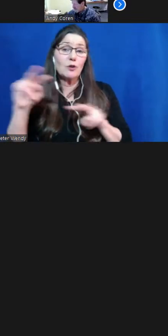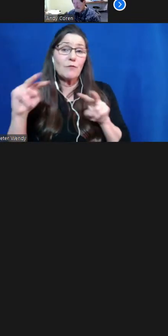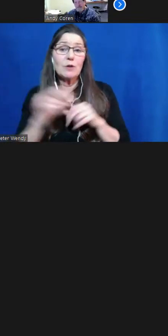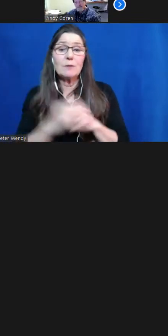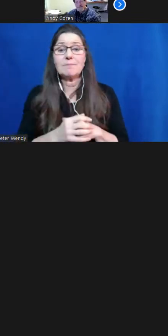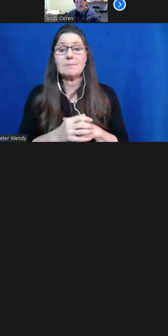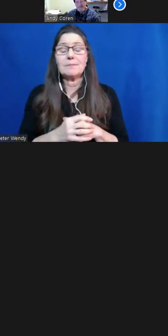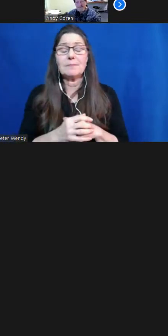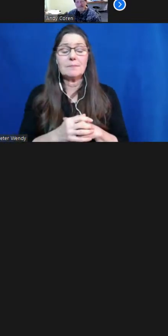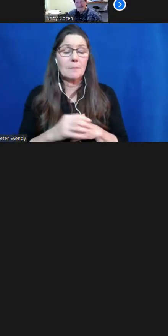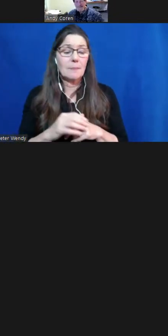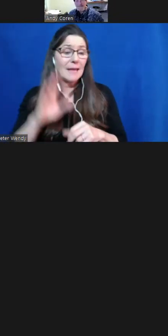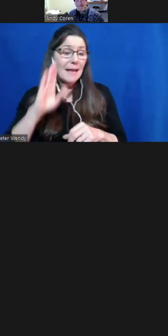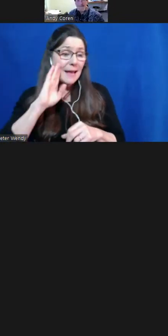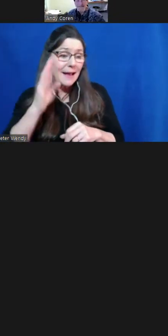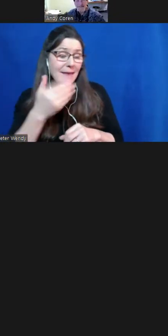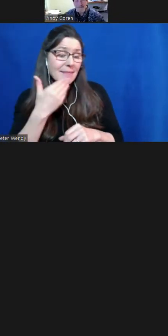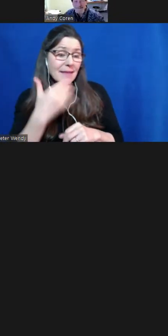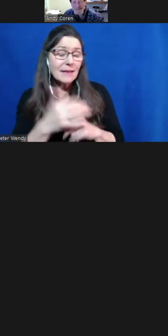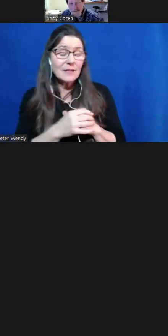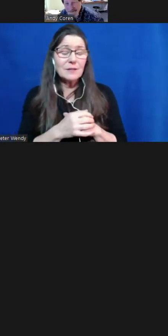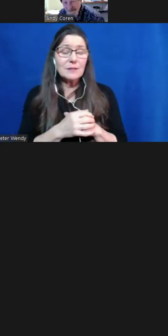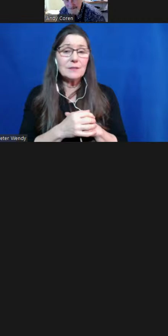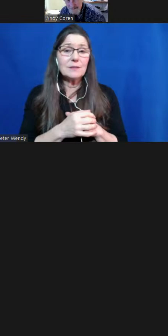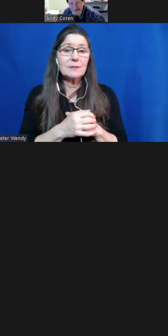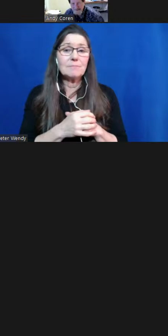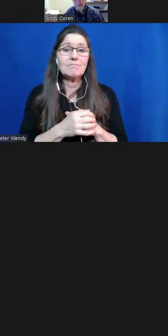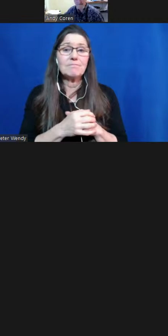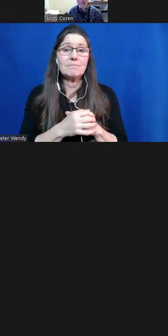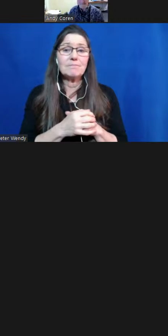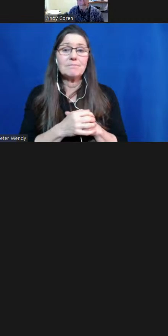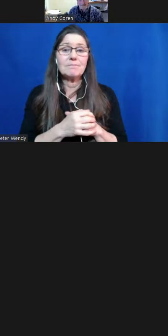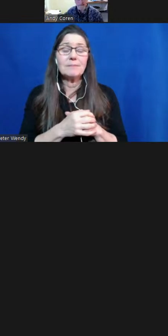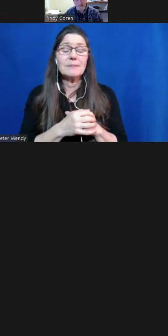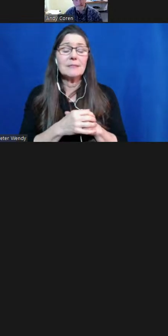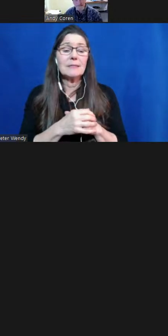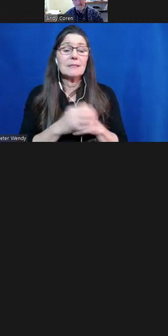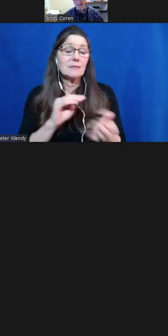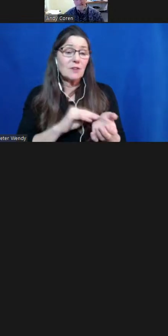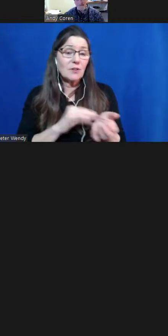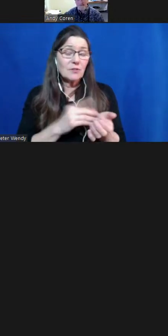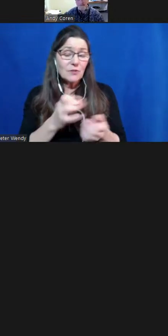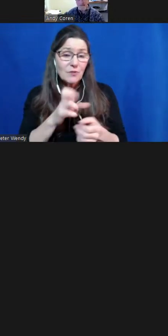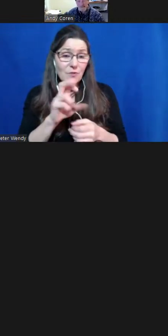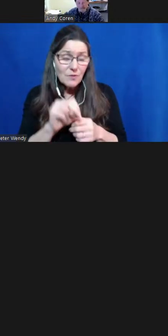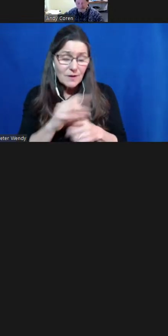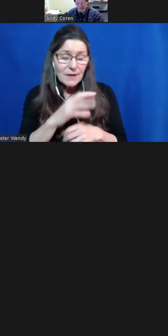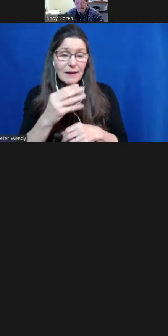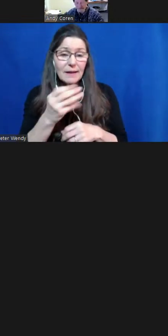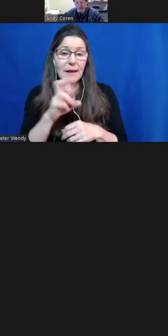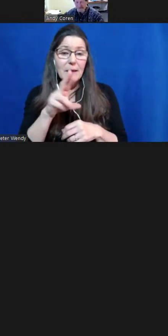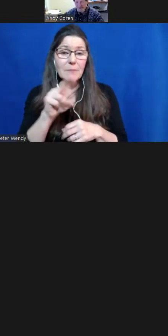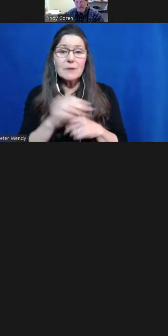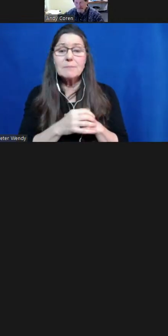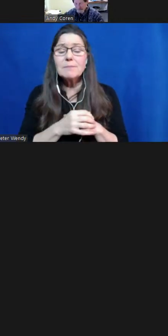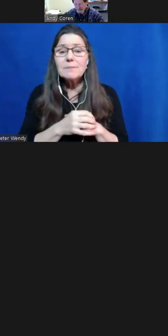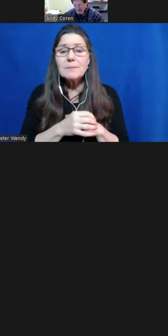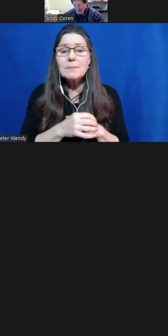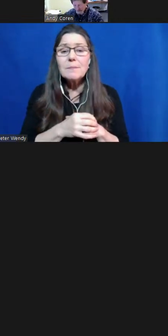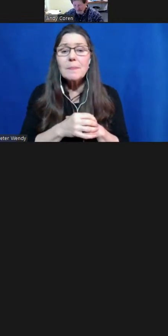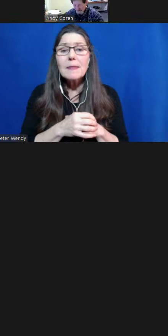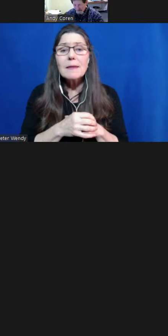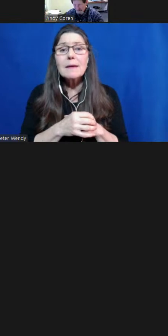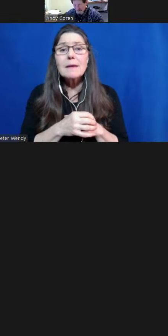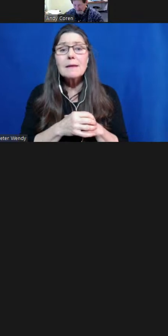Hi, thank you very much, Cameron, Dr. Coren. I have been